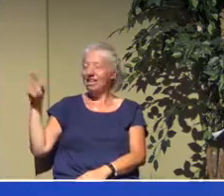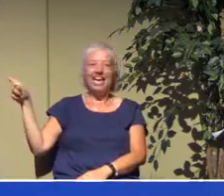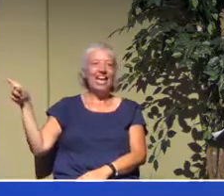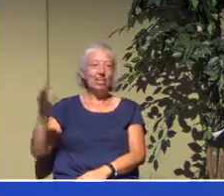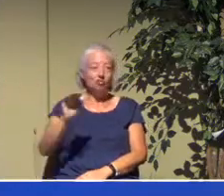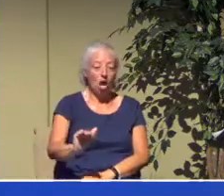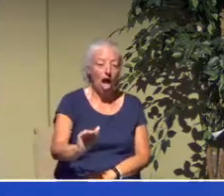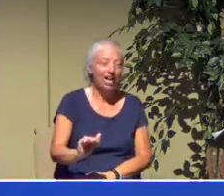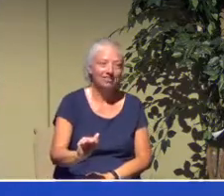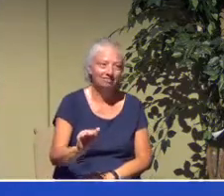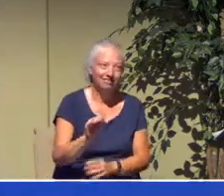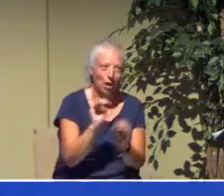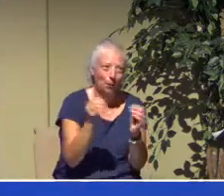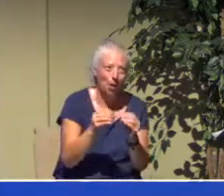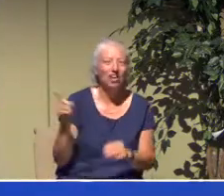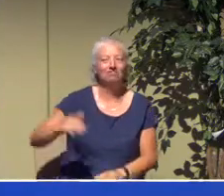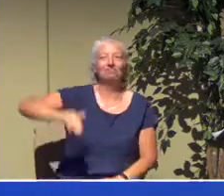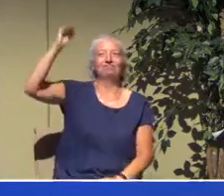child.